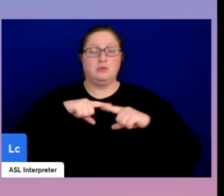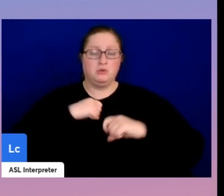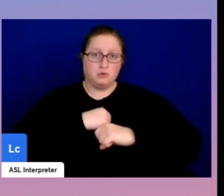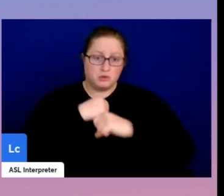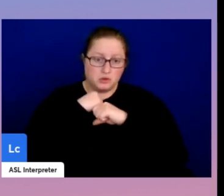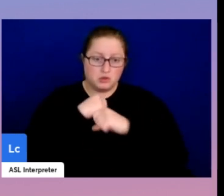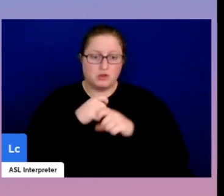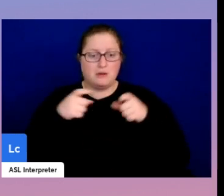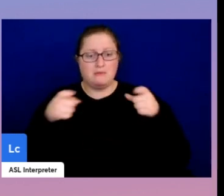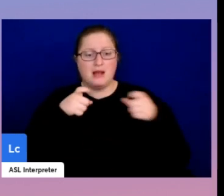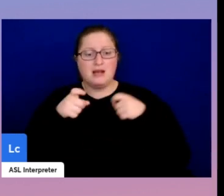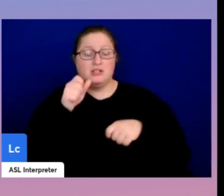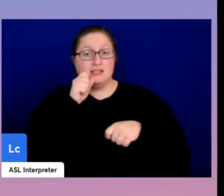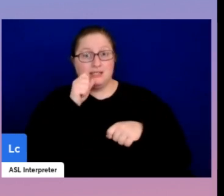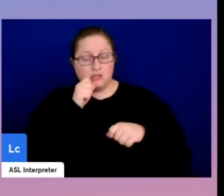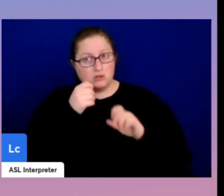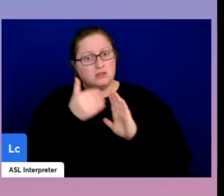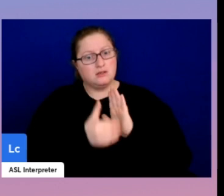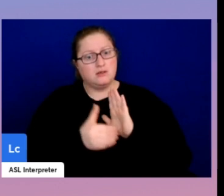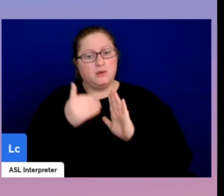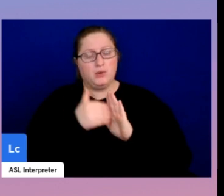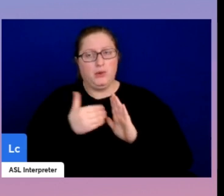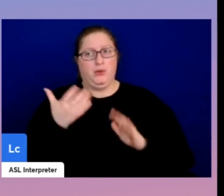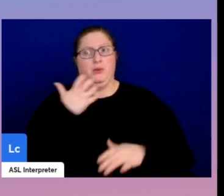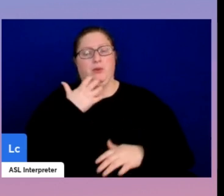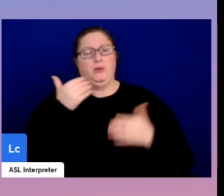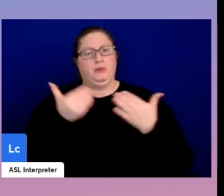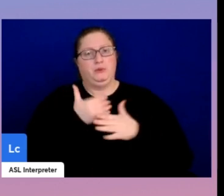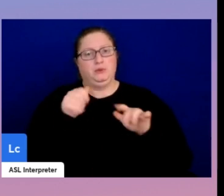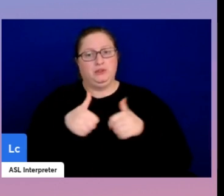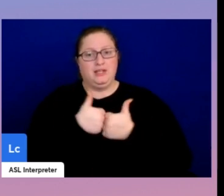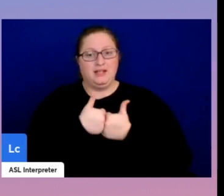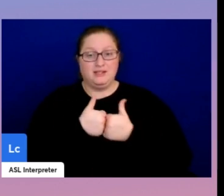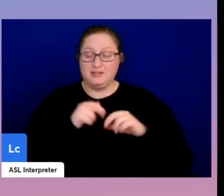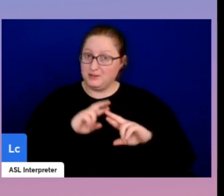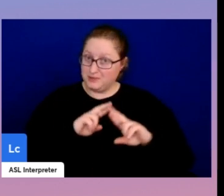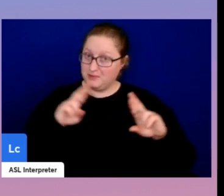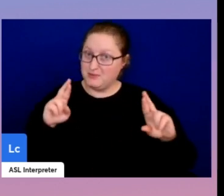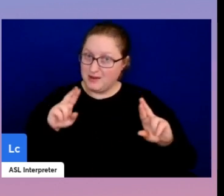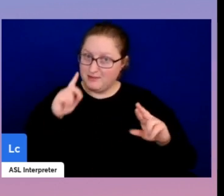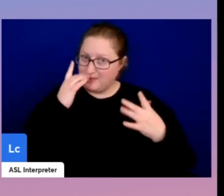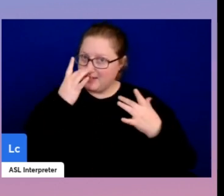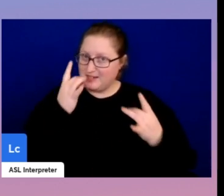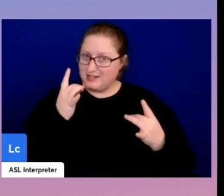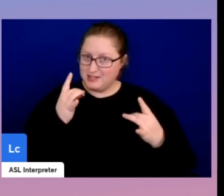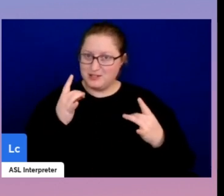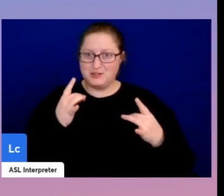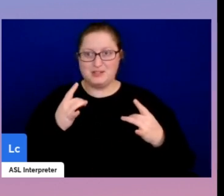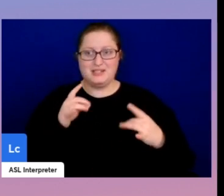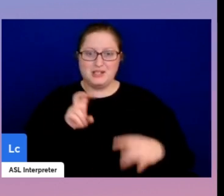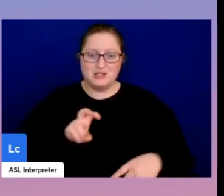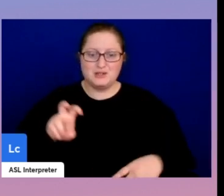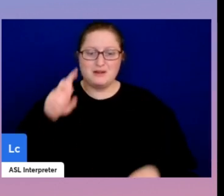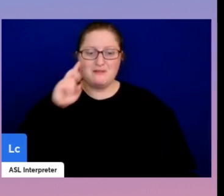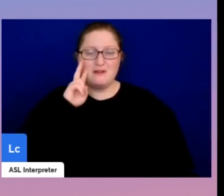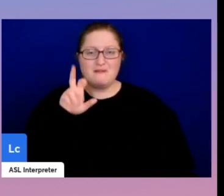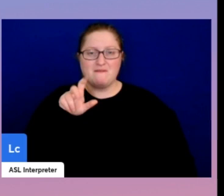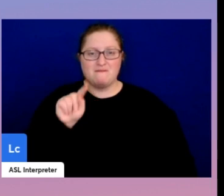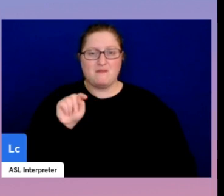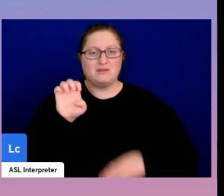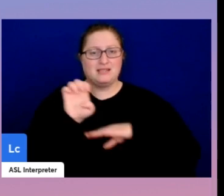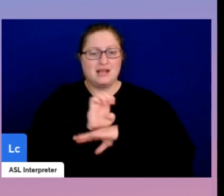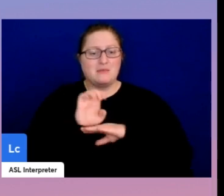secrets consistently poses unique challenges. So buckle up for an interesting journey on Vault Enterprise, where we'll look at